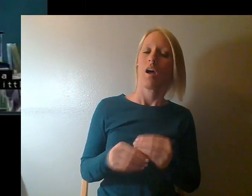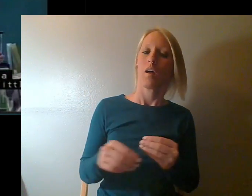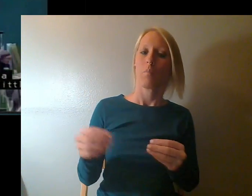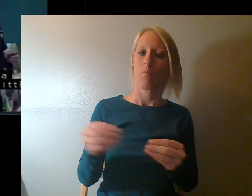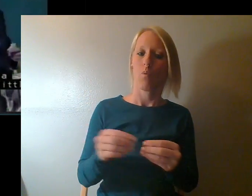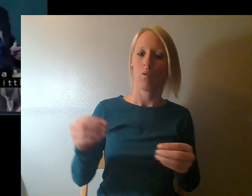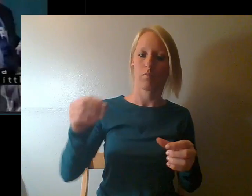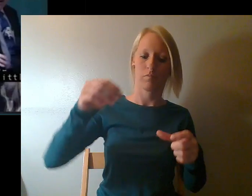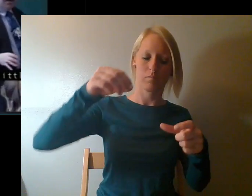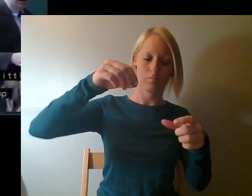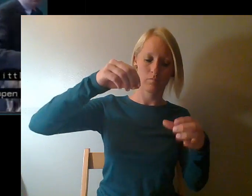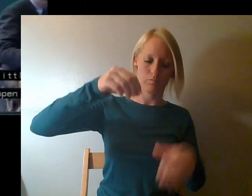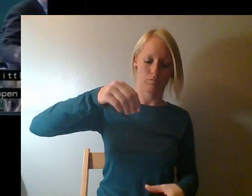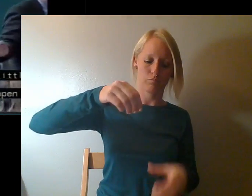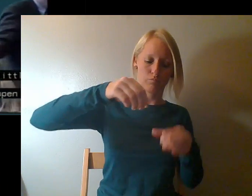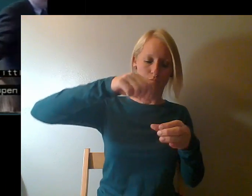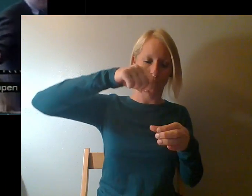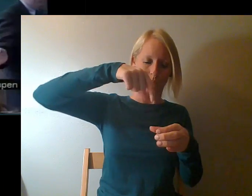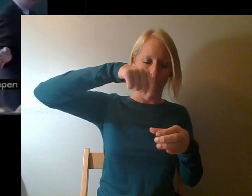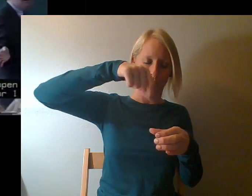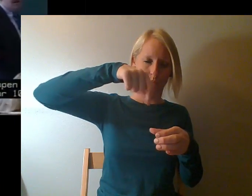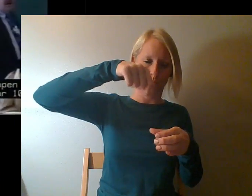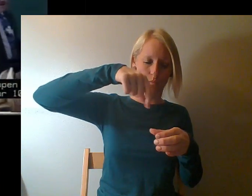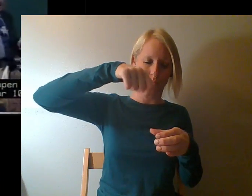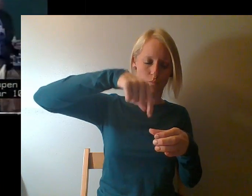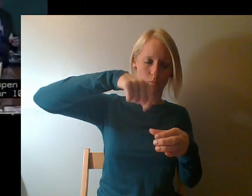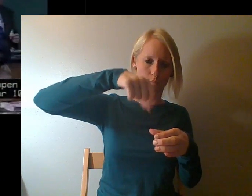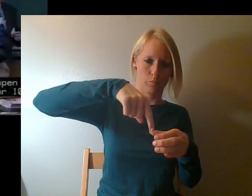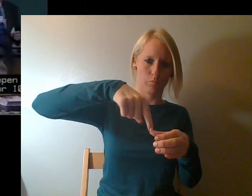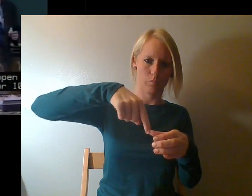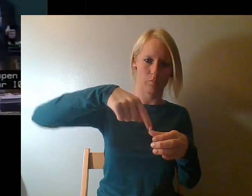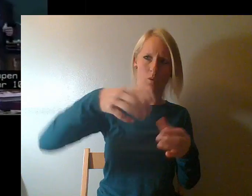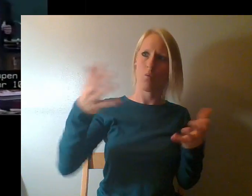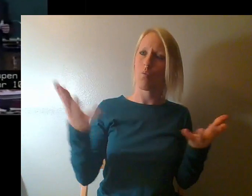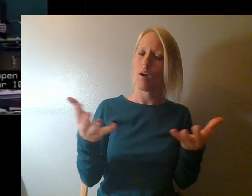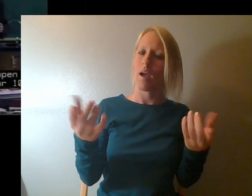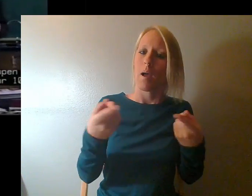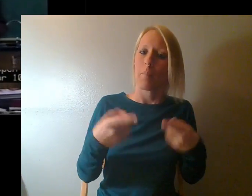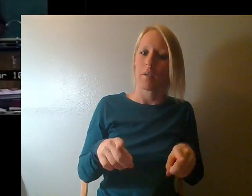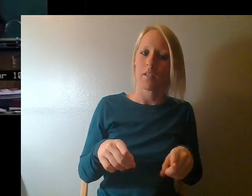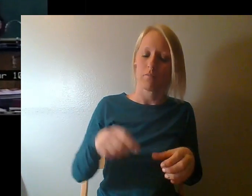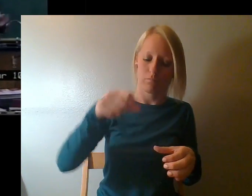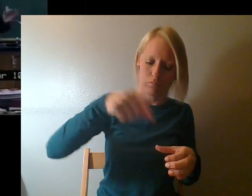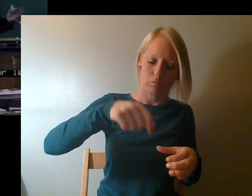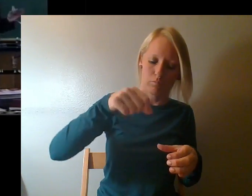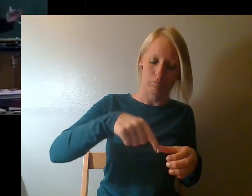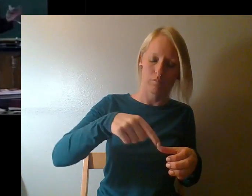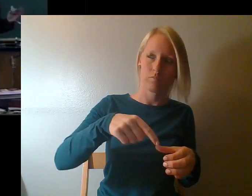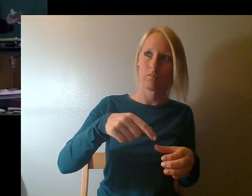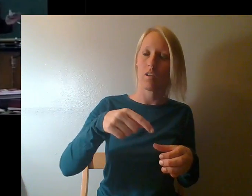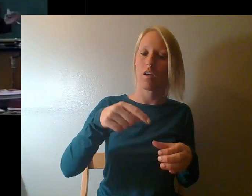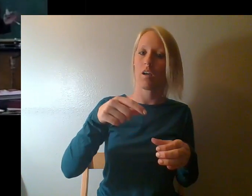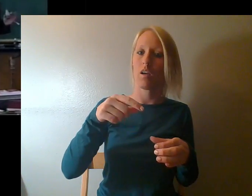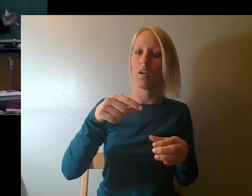right. What do you think would happen here if I left that for 5-10 minutes? What? I want to see hands. Come on, people. We can't have everybody